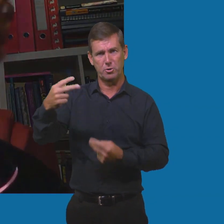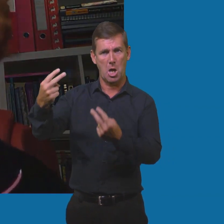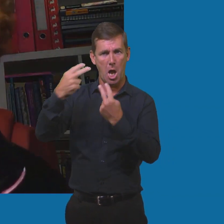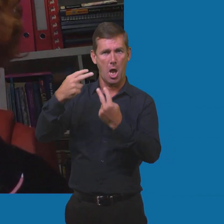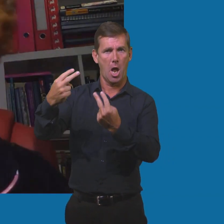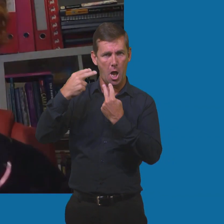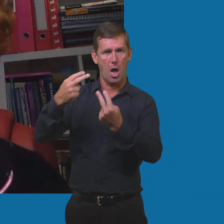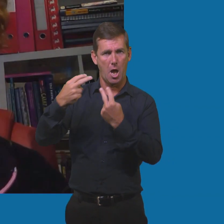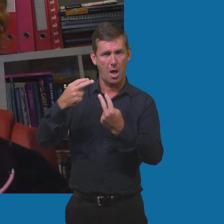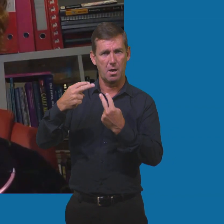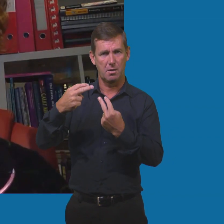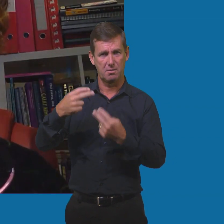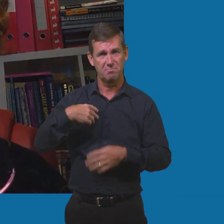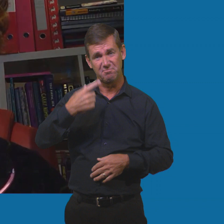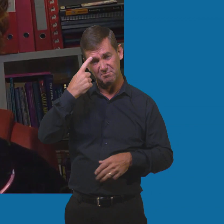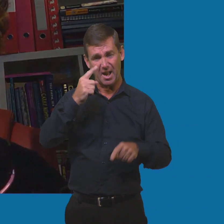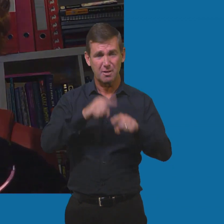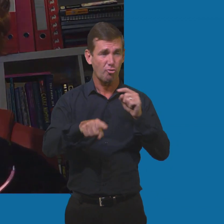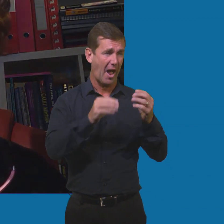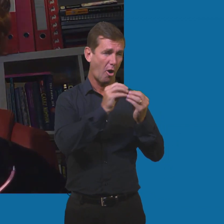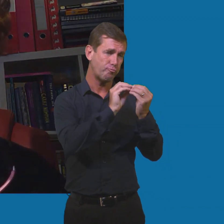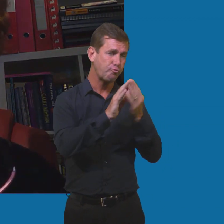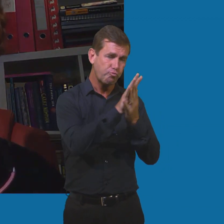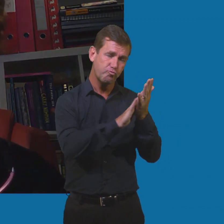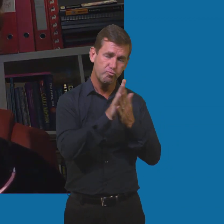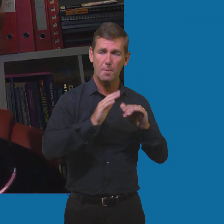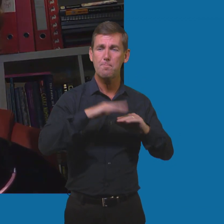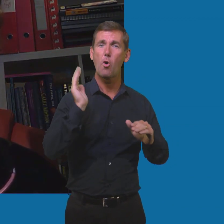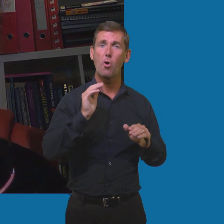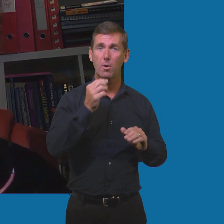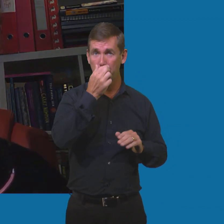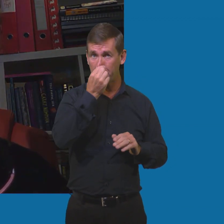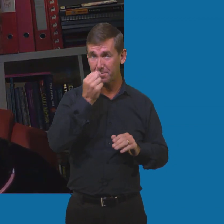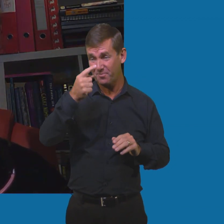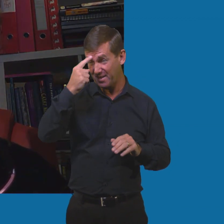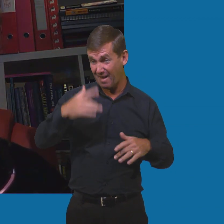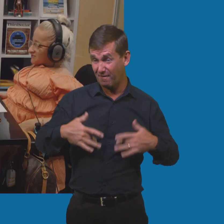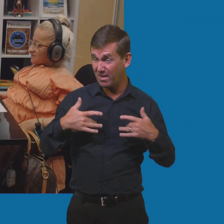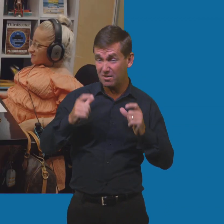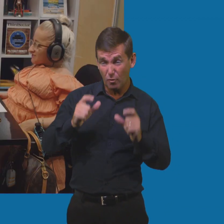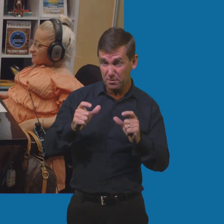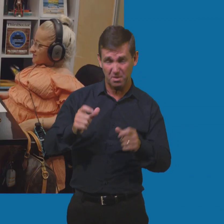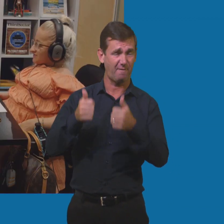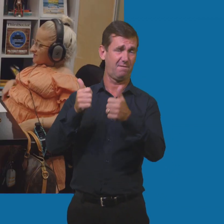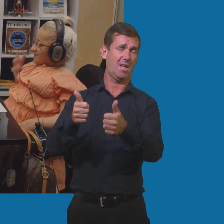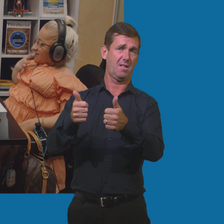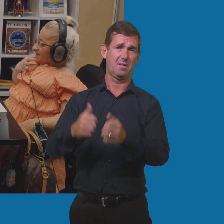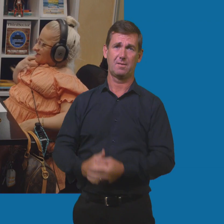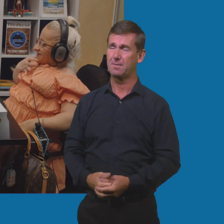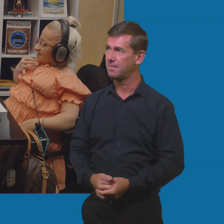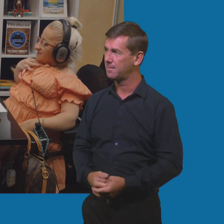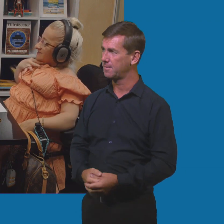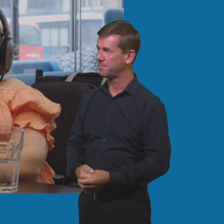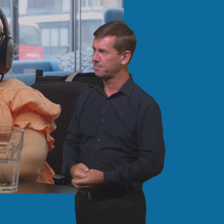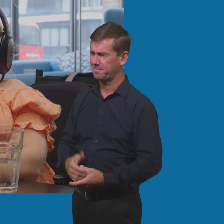stop, that's when I'm going to try and snog my girlfriend. And if that makes them feel uncomfortable, then that's on them, isn't it? I love the advice of practicing